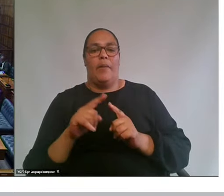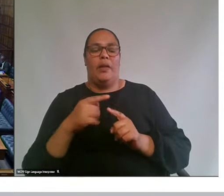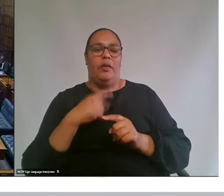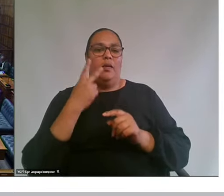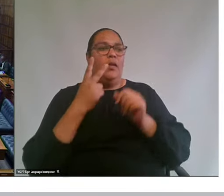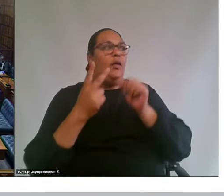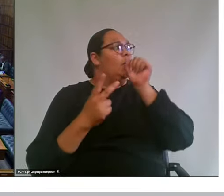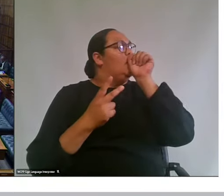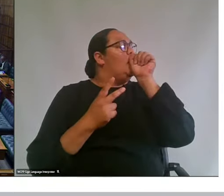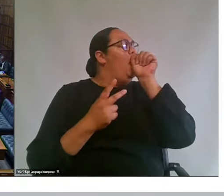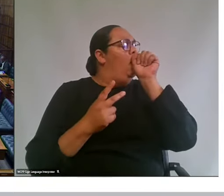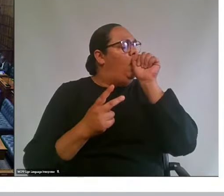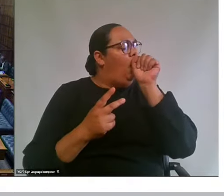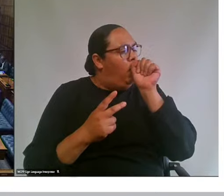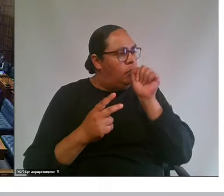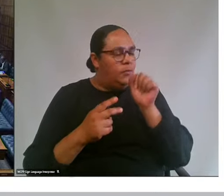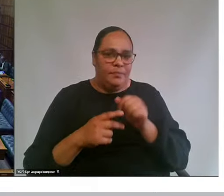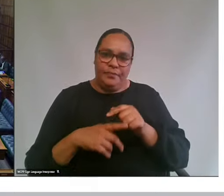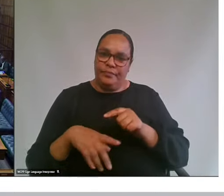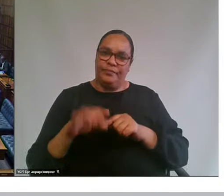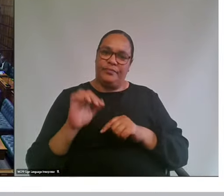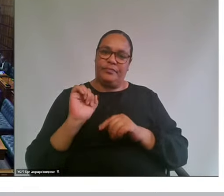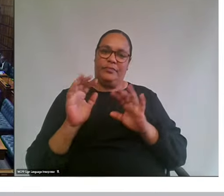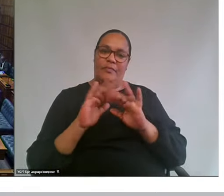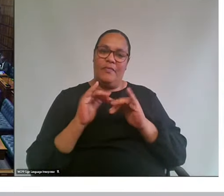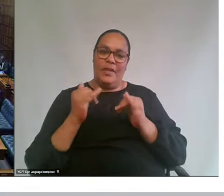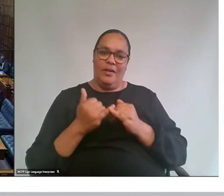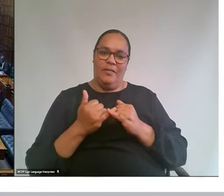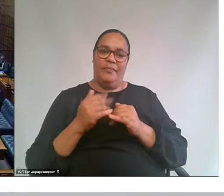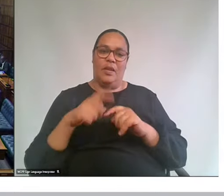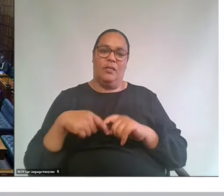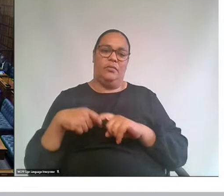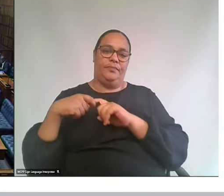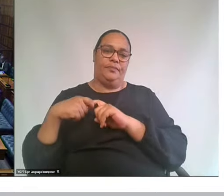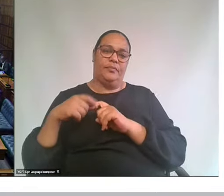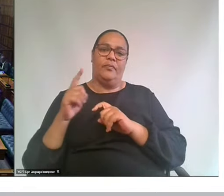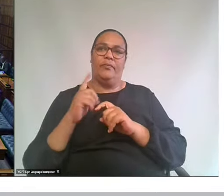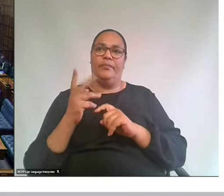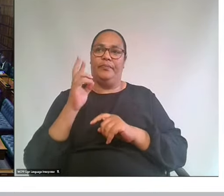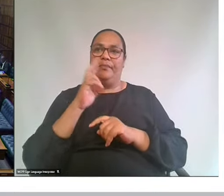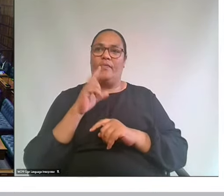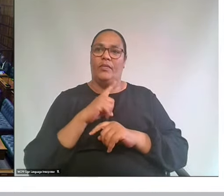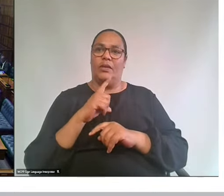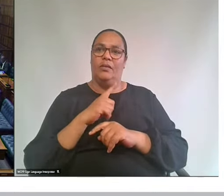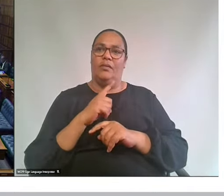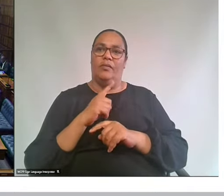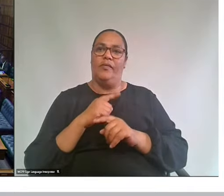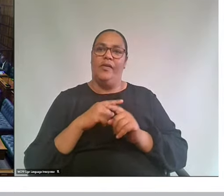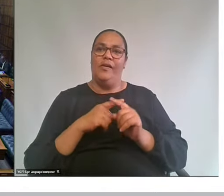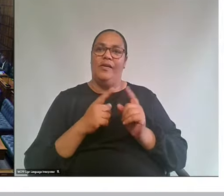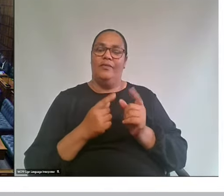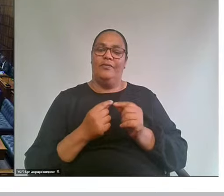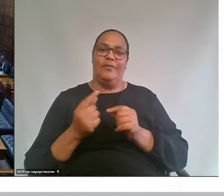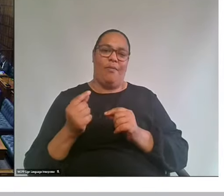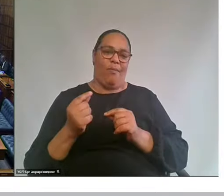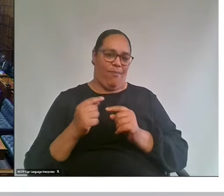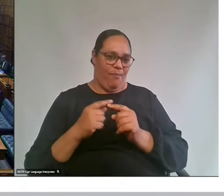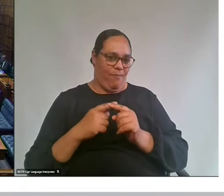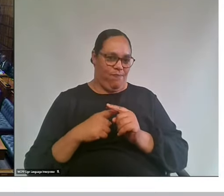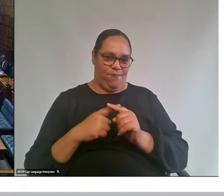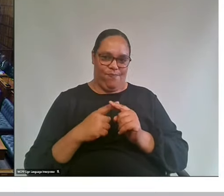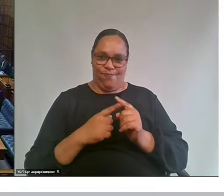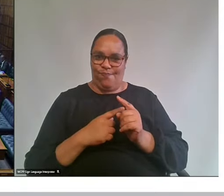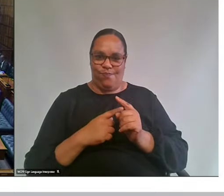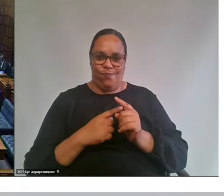see the the name of these companies is withheld what might be the the rational behind that